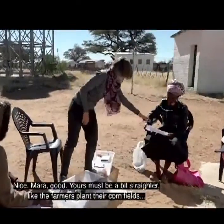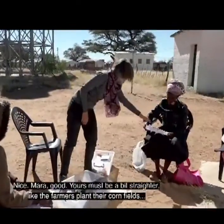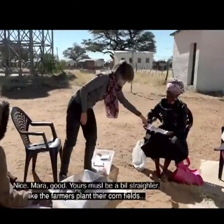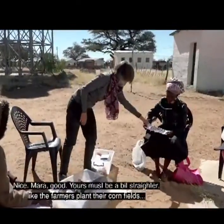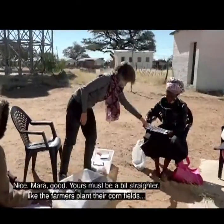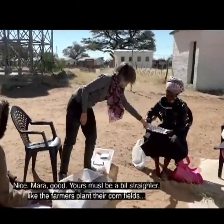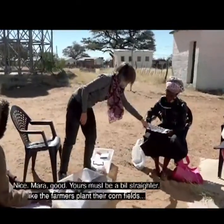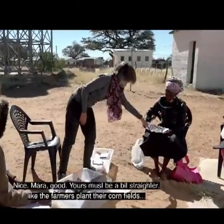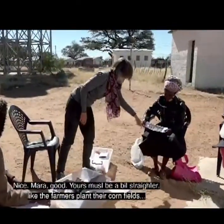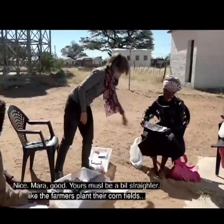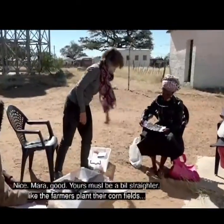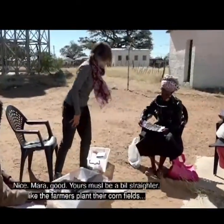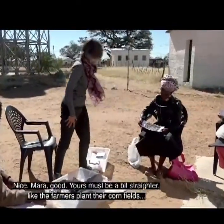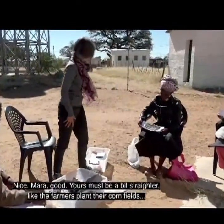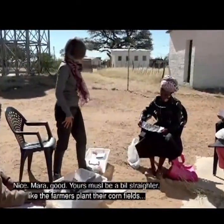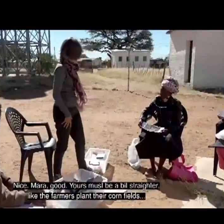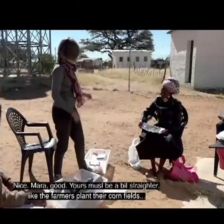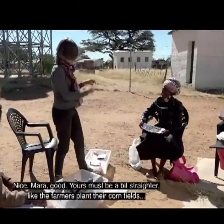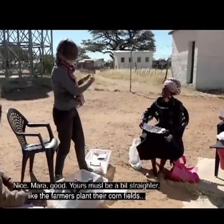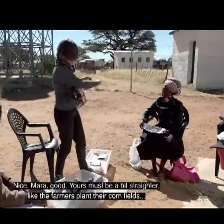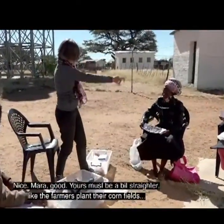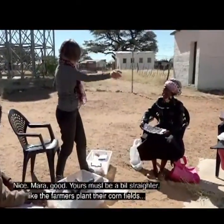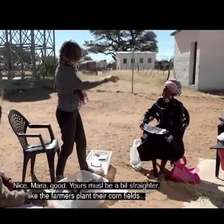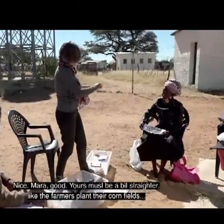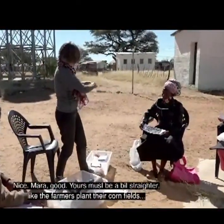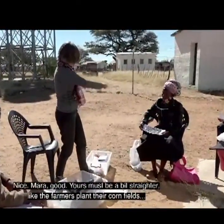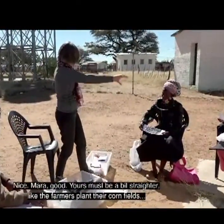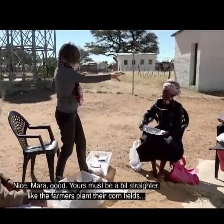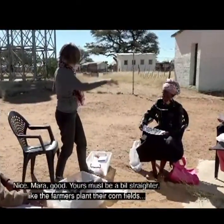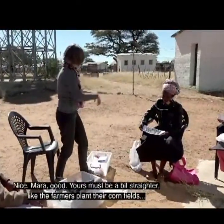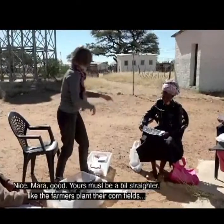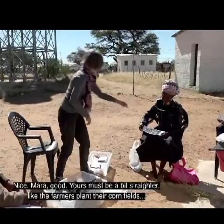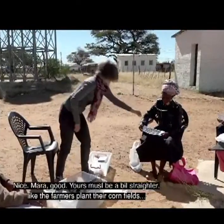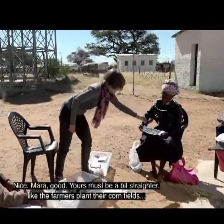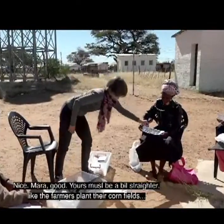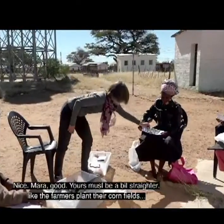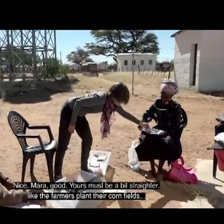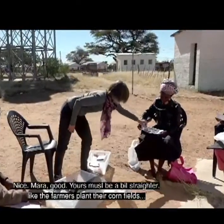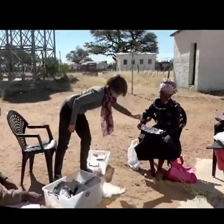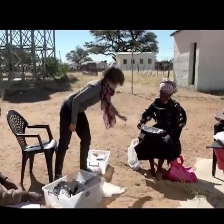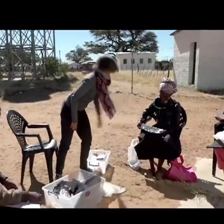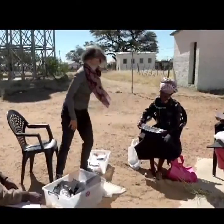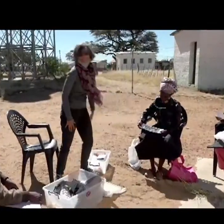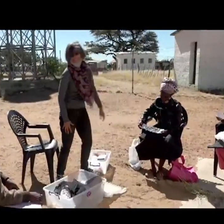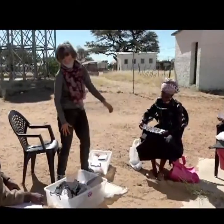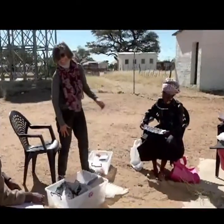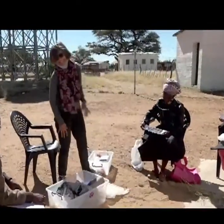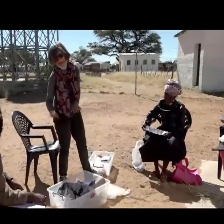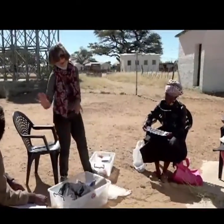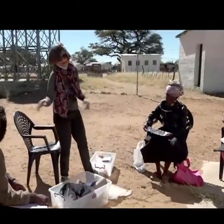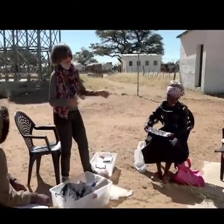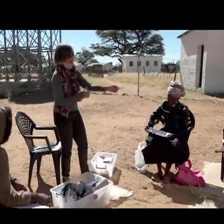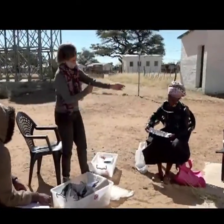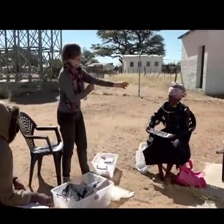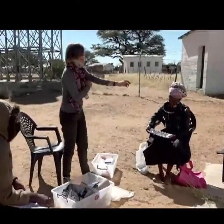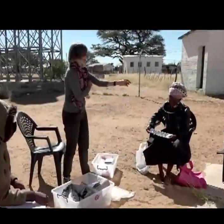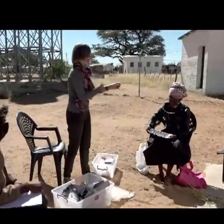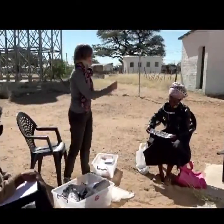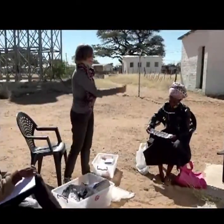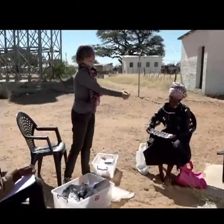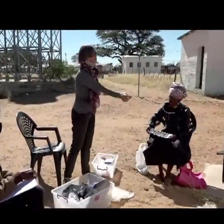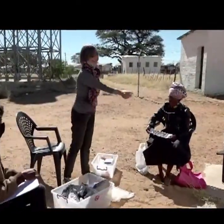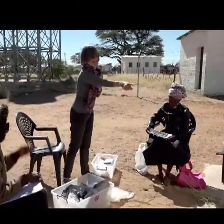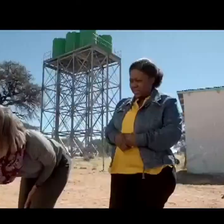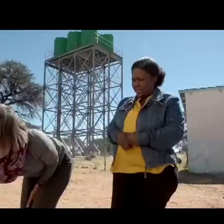is Maria. Goed. Jy het 'n bietjie meer reg gewees, né? Soos die boere hulle mielies plat. Ja.